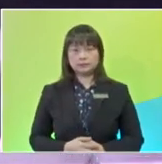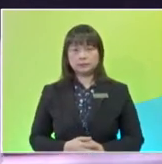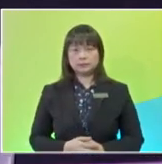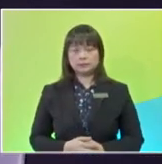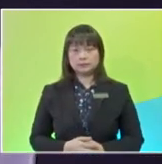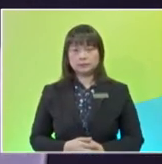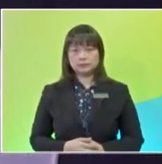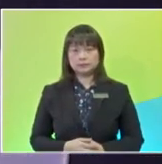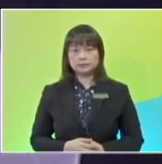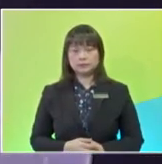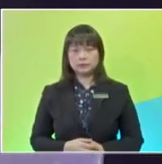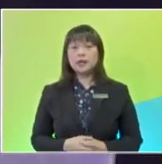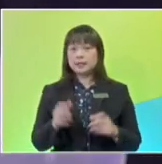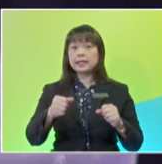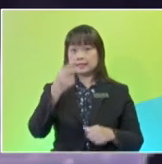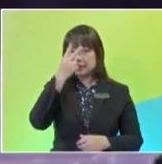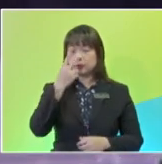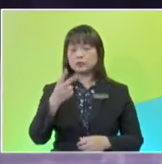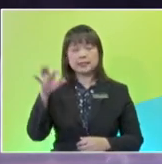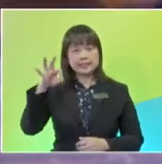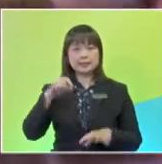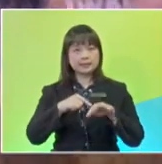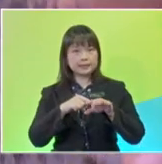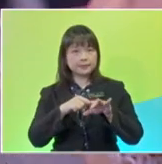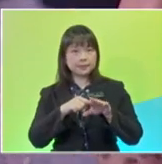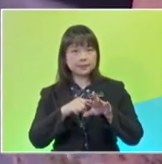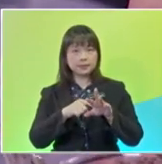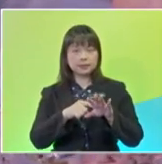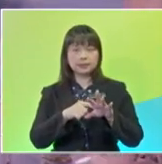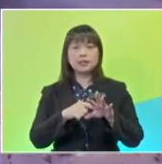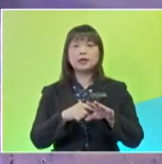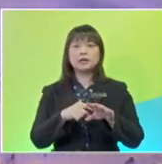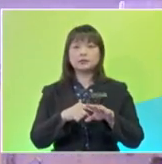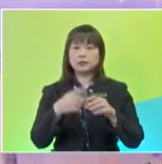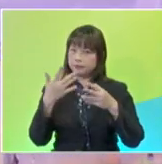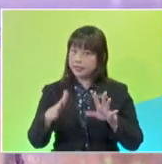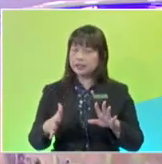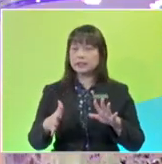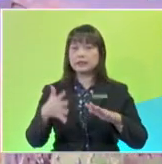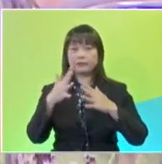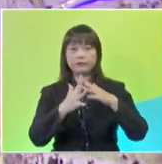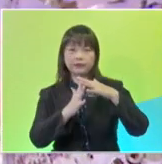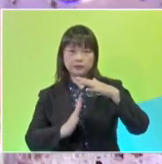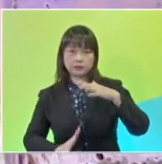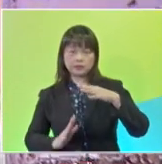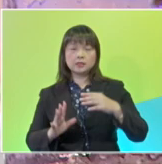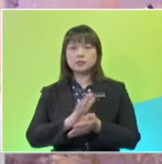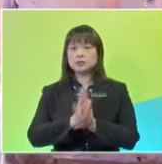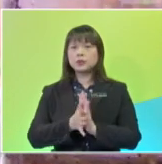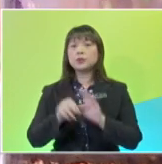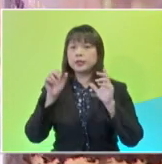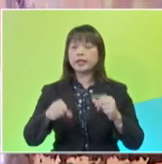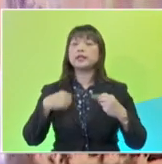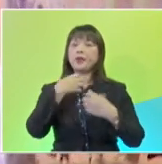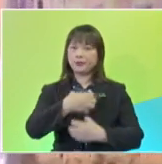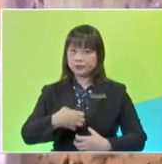So the leaves, right? The tea leaves will be filtered out. Yes. Then you can enjoy your tea